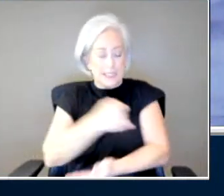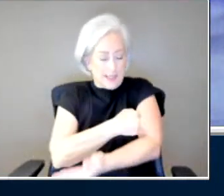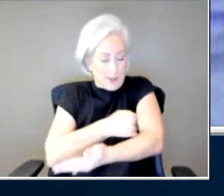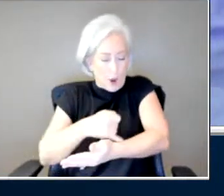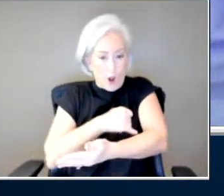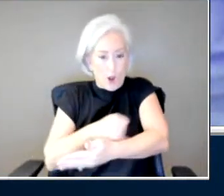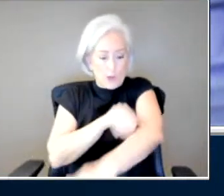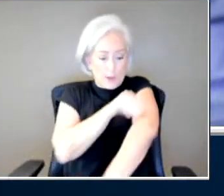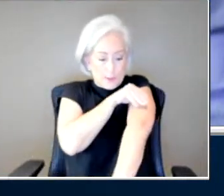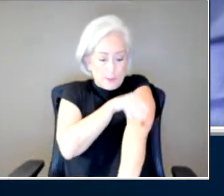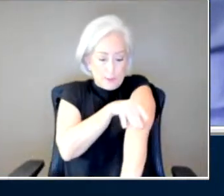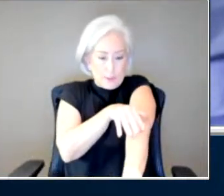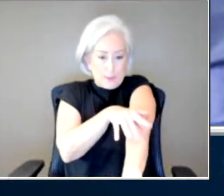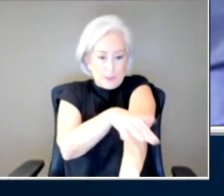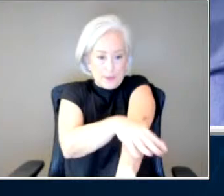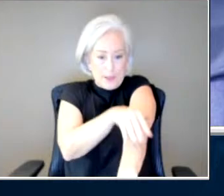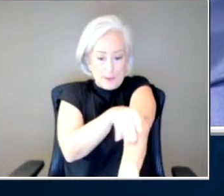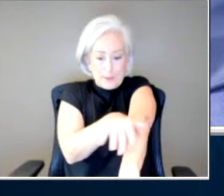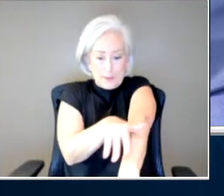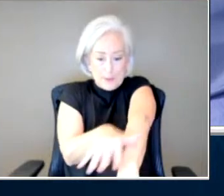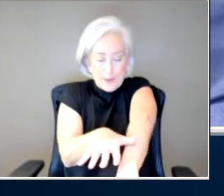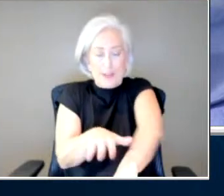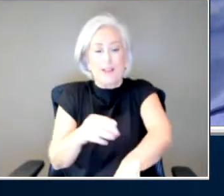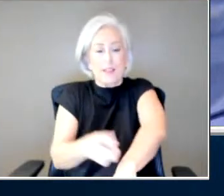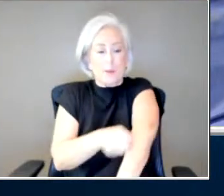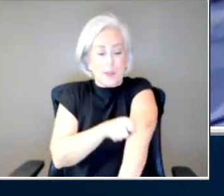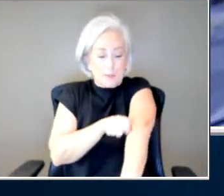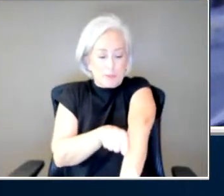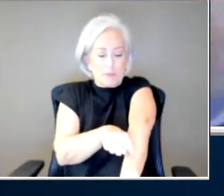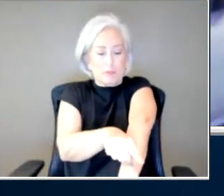those microscopic spheres to take care of the new blood